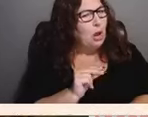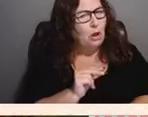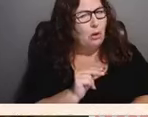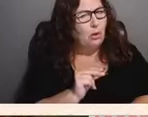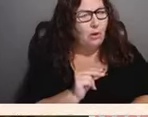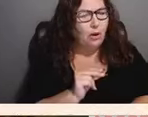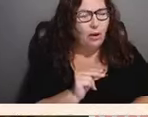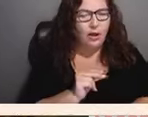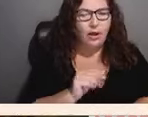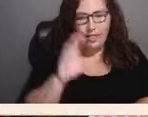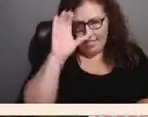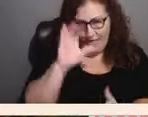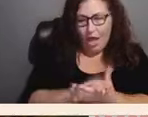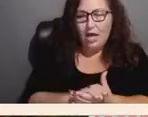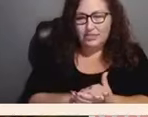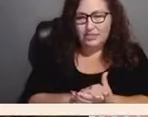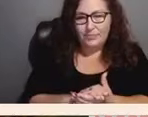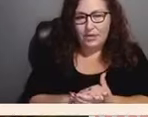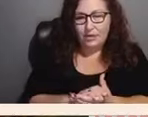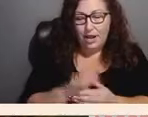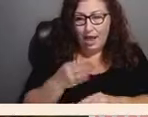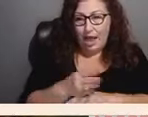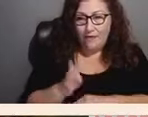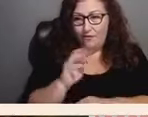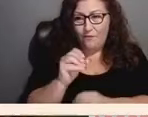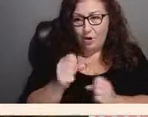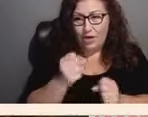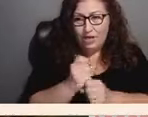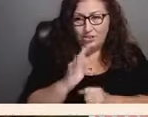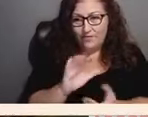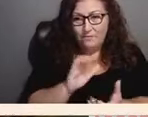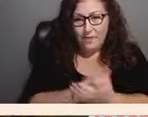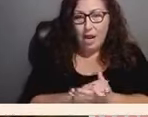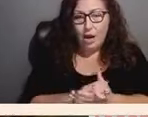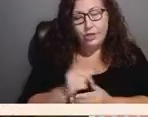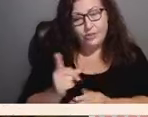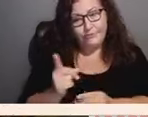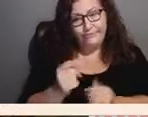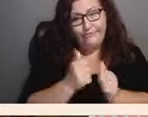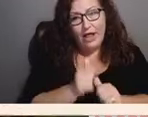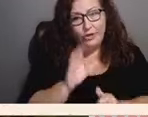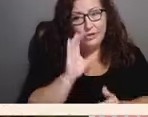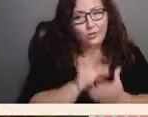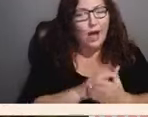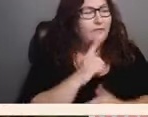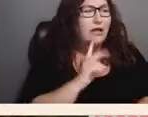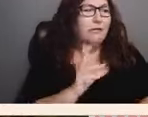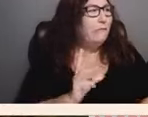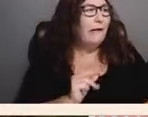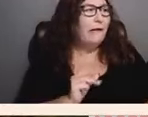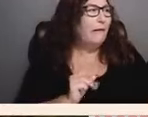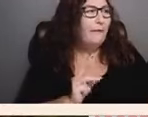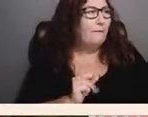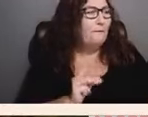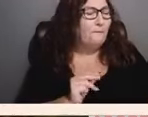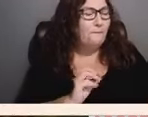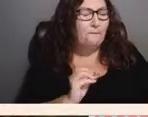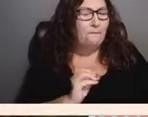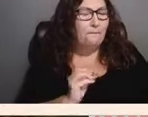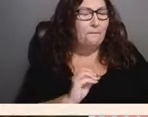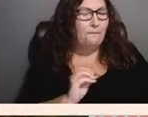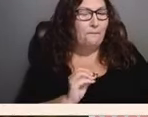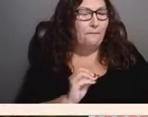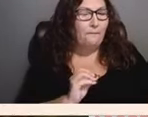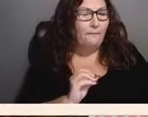husband, after 40 years of marriage, he went along with his wife and said, no, no, no. And I'm at